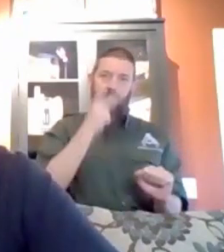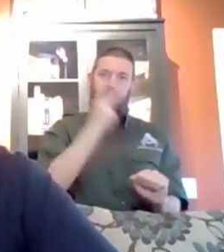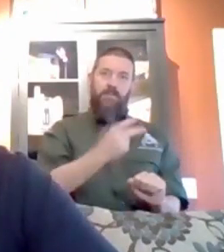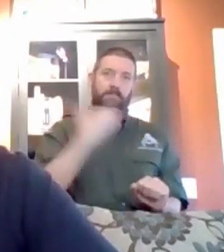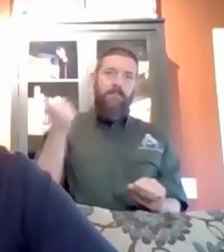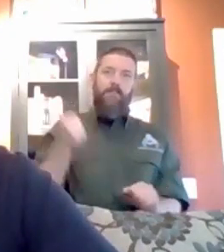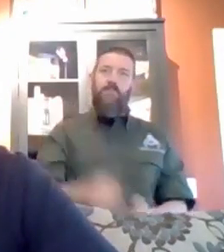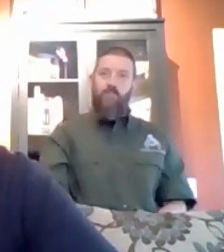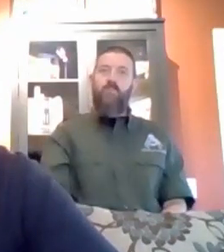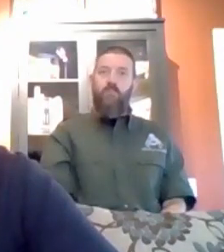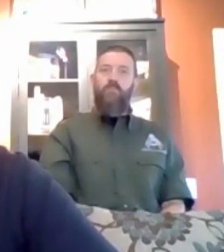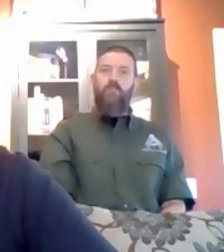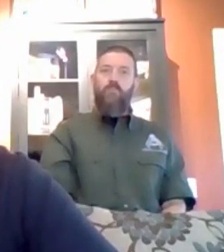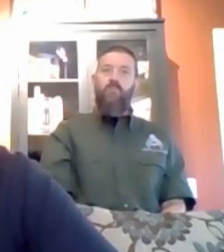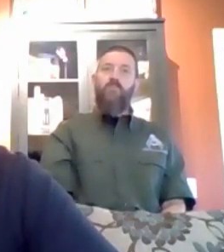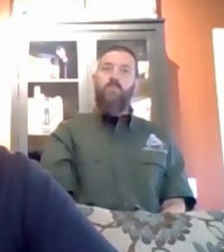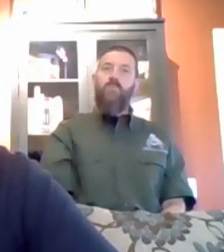No, I have none.